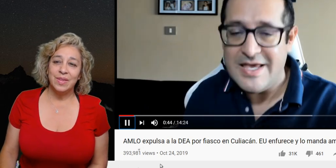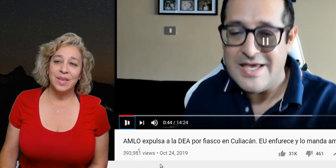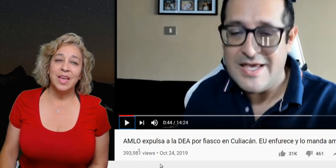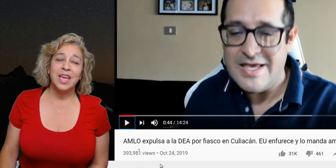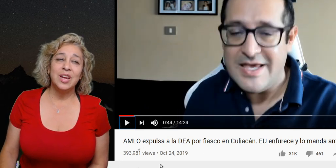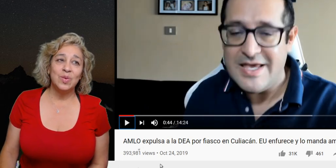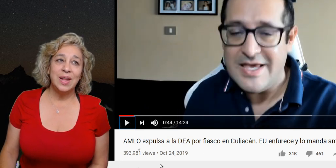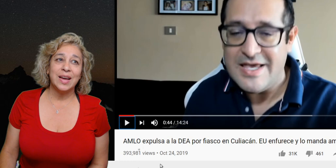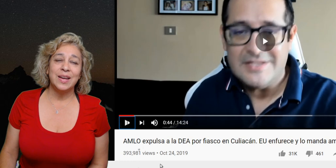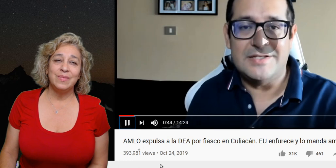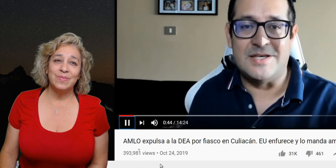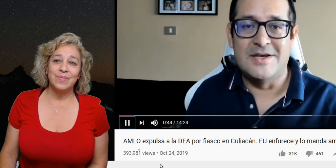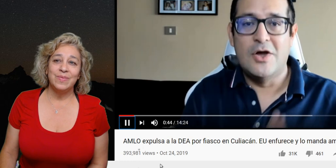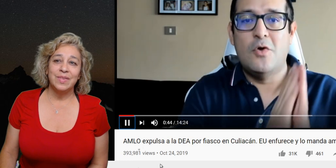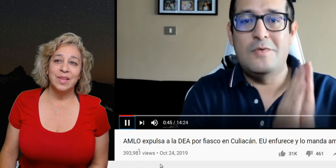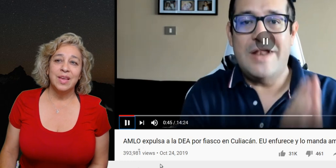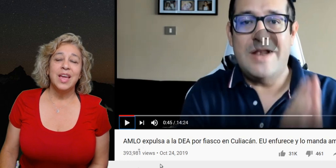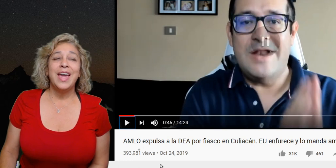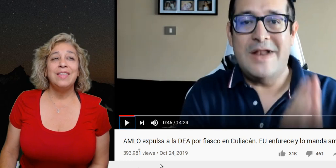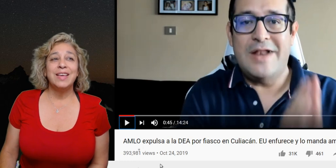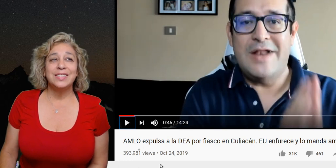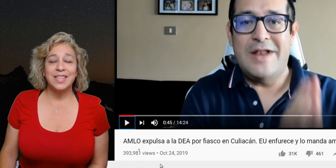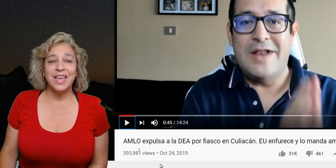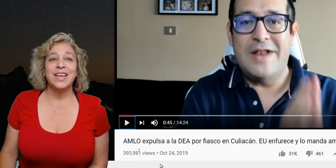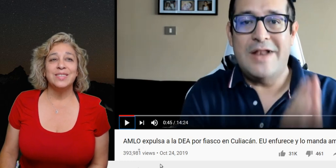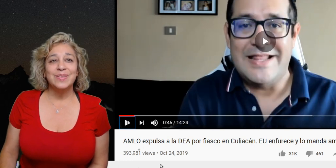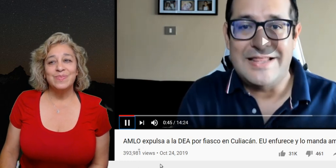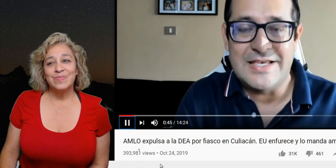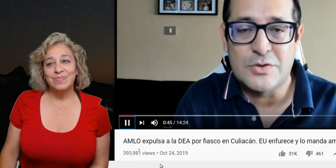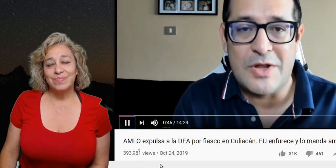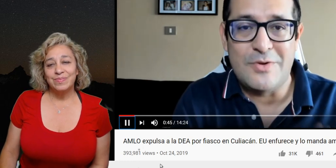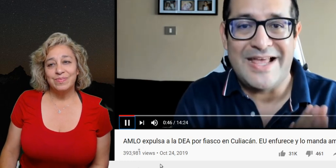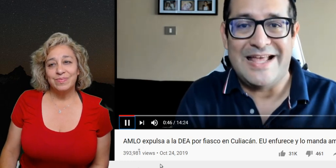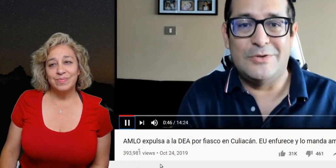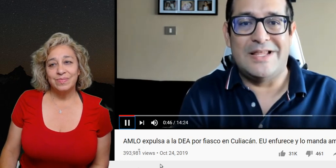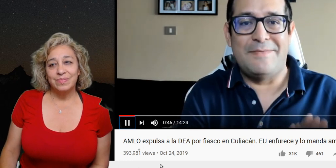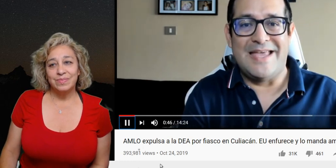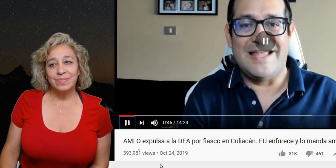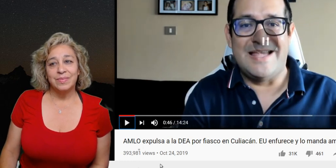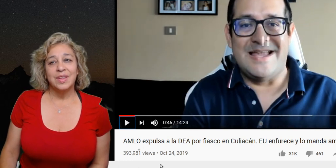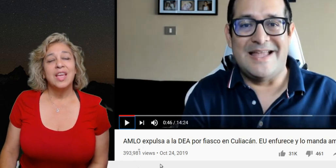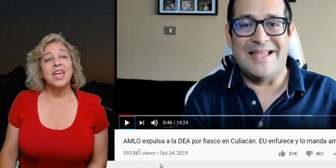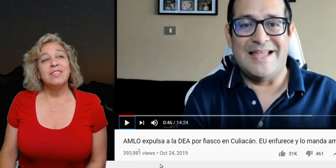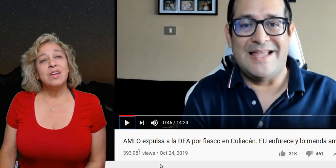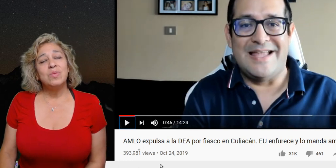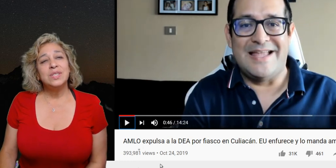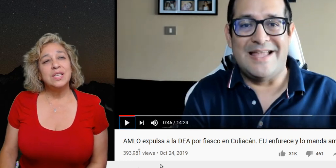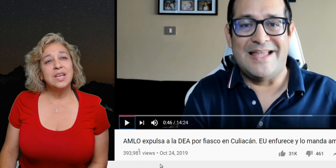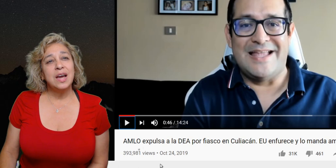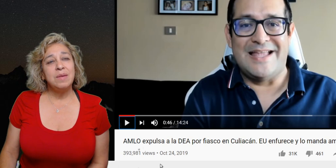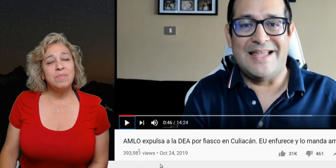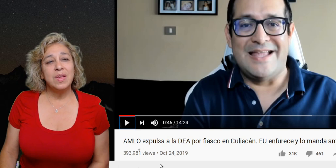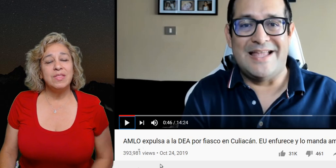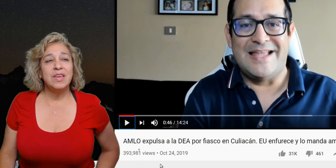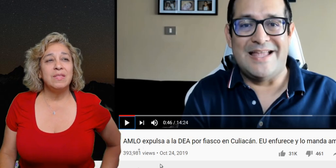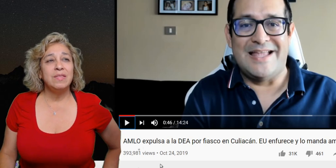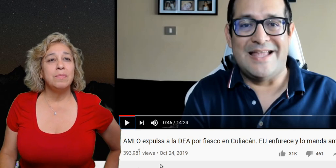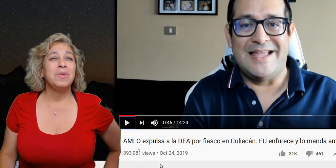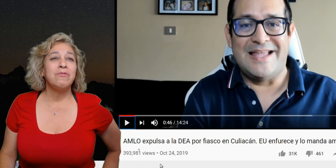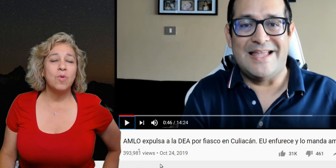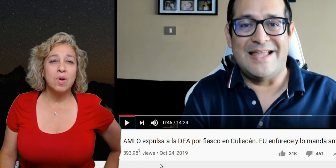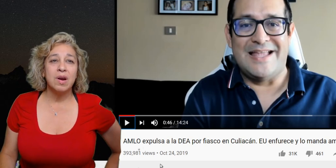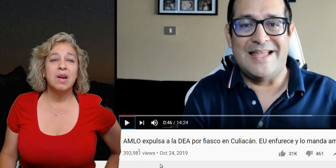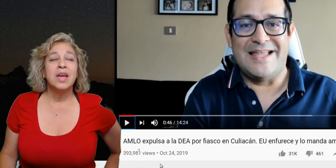Culiacán. Y ese es... In Culiacán. Sí. Una... And that's the case. Es cuando la DEA todavía ten... There was a time that